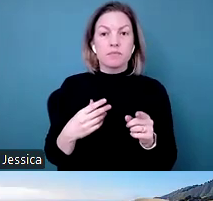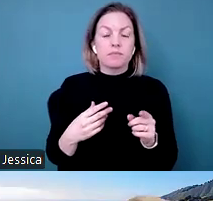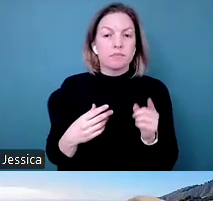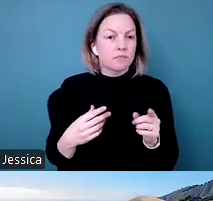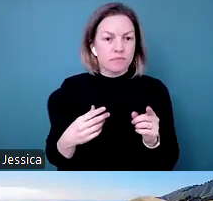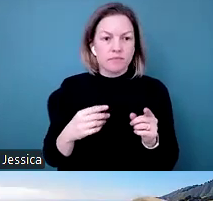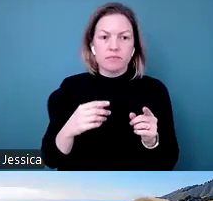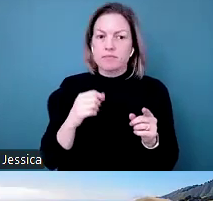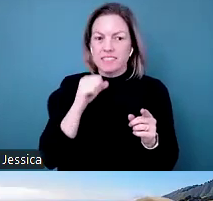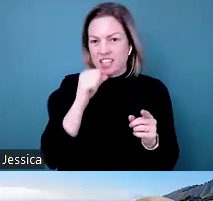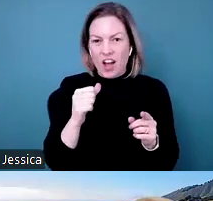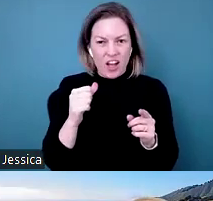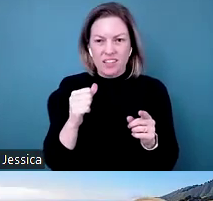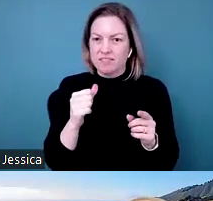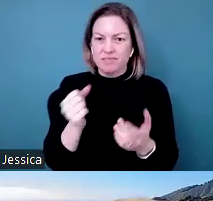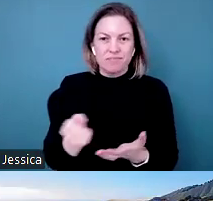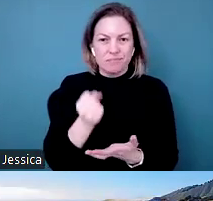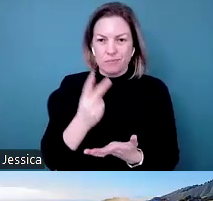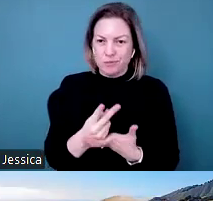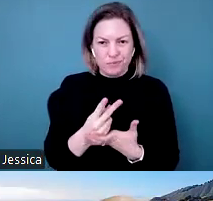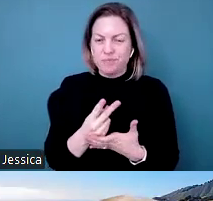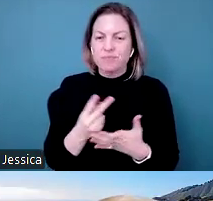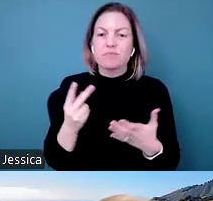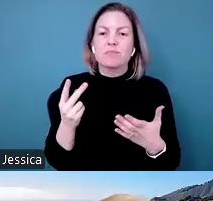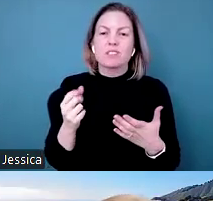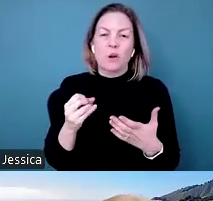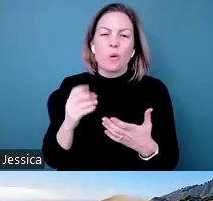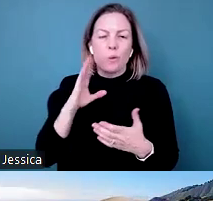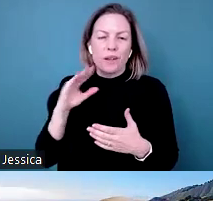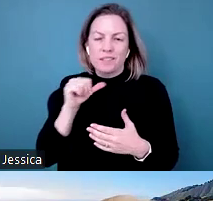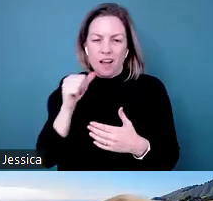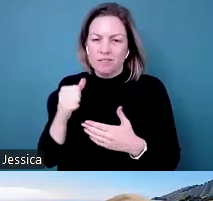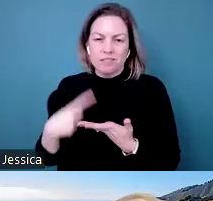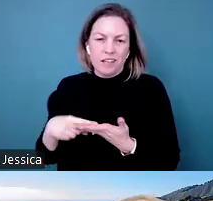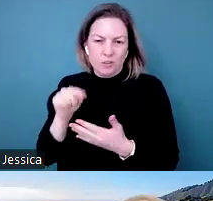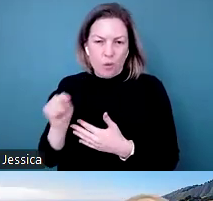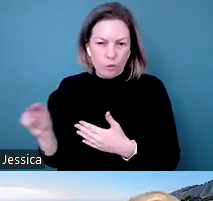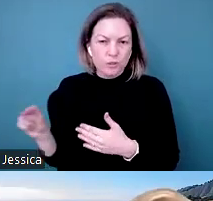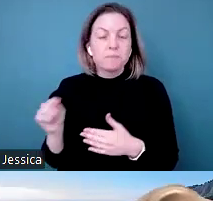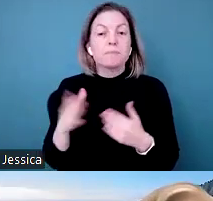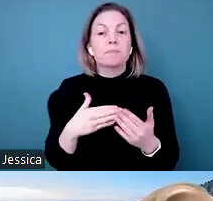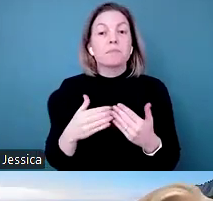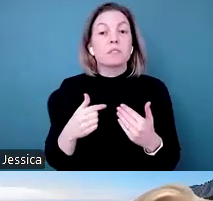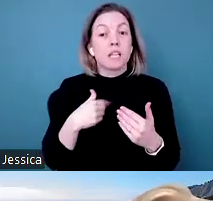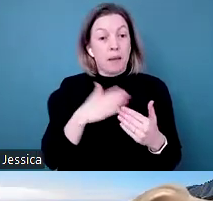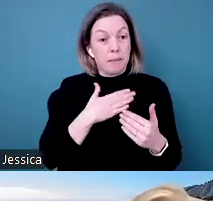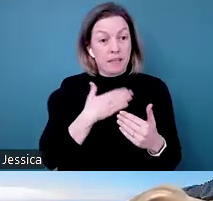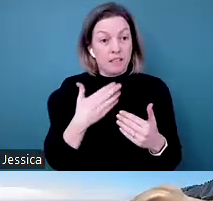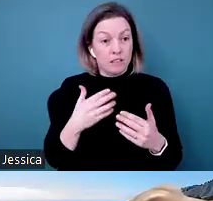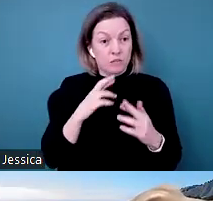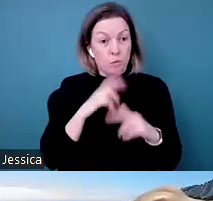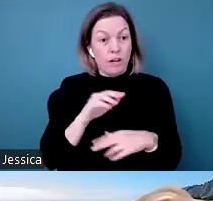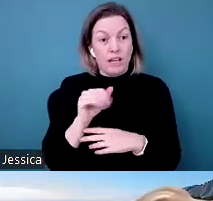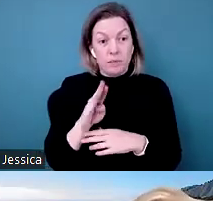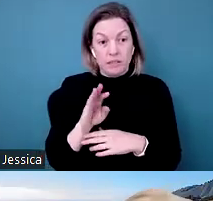not make it across the finish line. So we're not talking about those today. I'm happy to report that AB 960, which